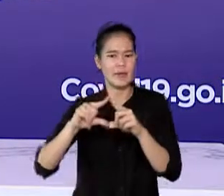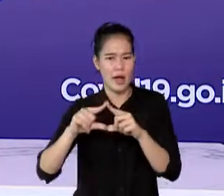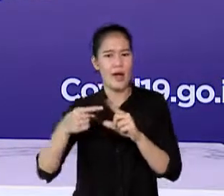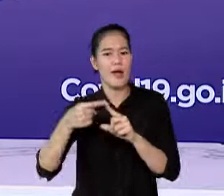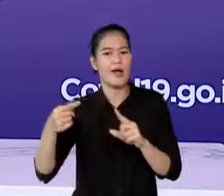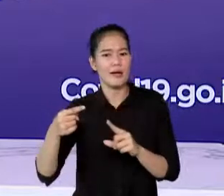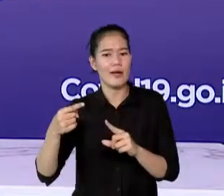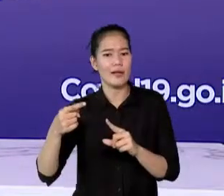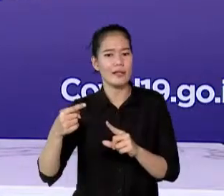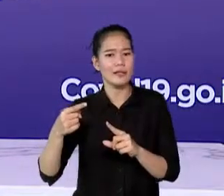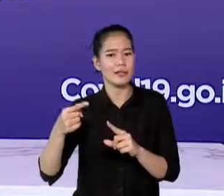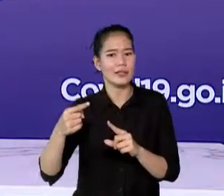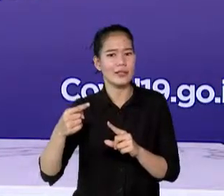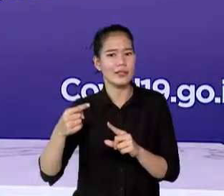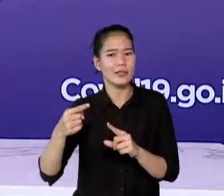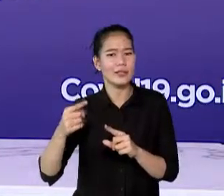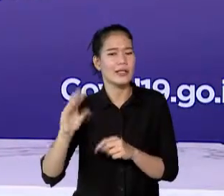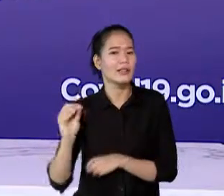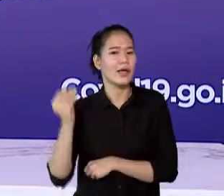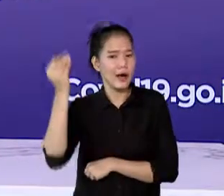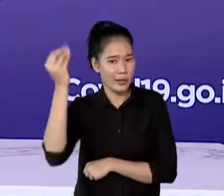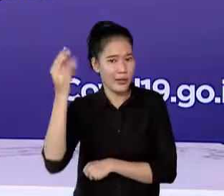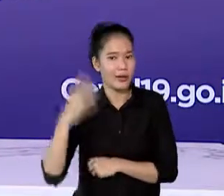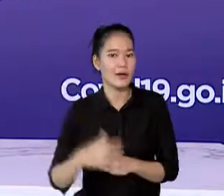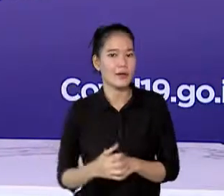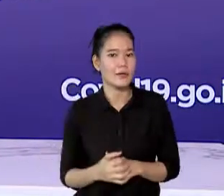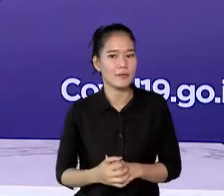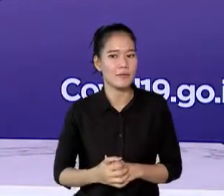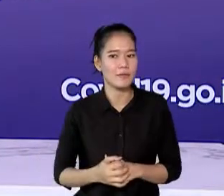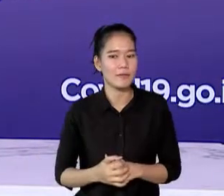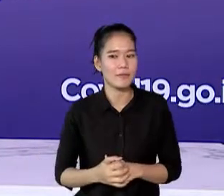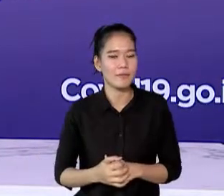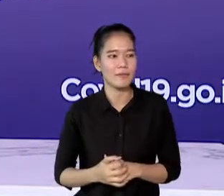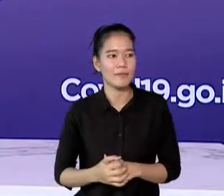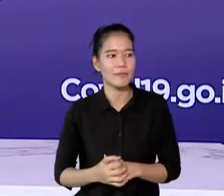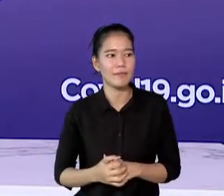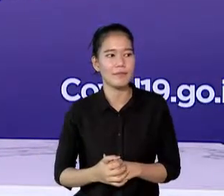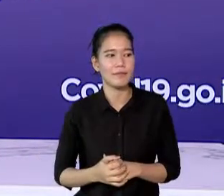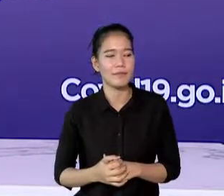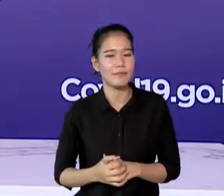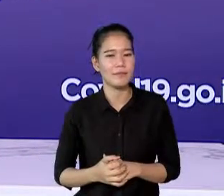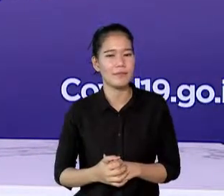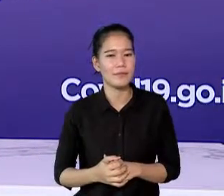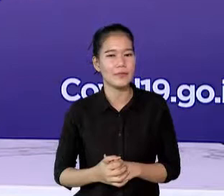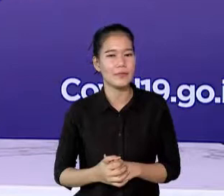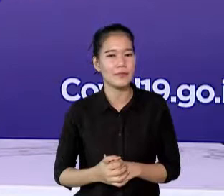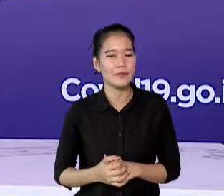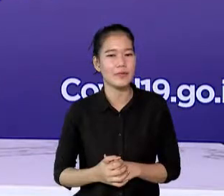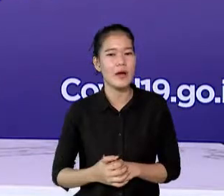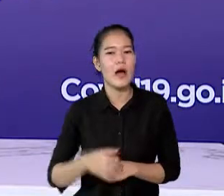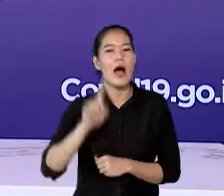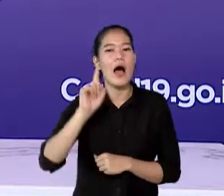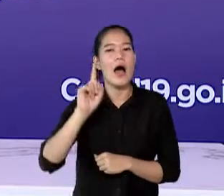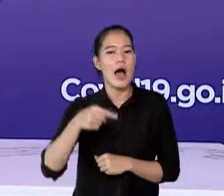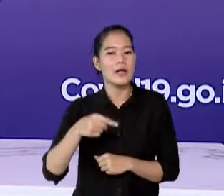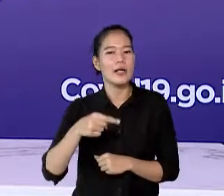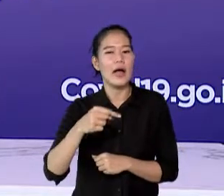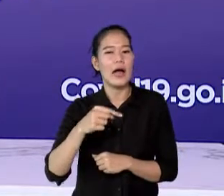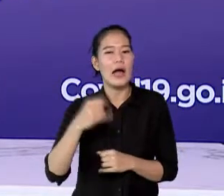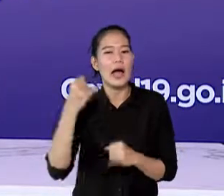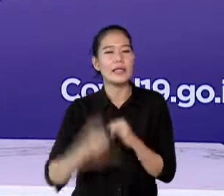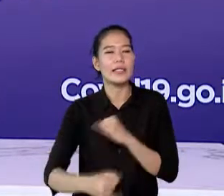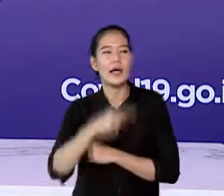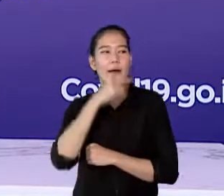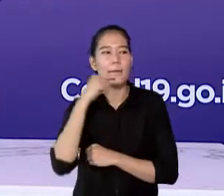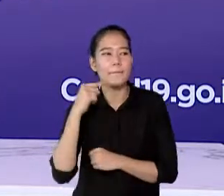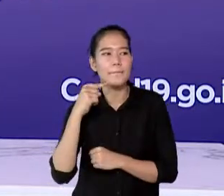Sintasirai, Jakarta Intercultural School. The head of the China Centers for Disease Control was quoted on the weekend as